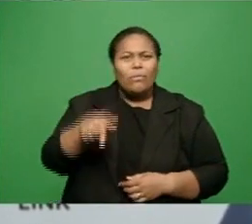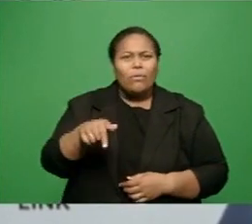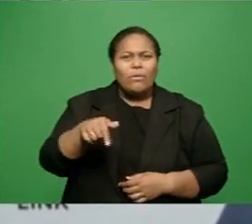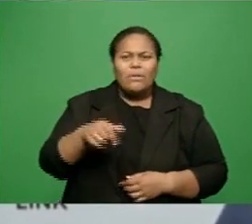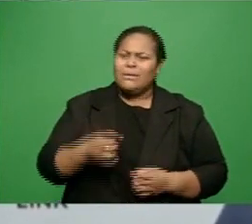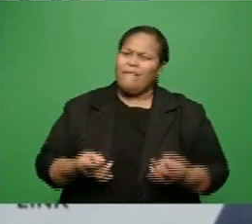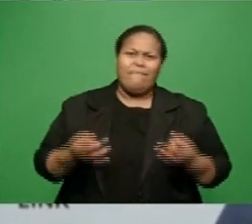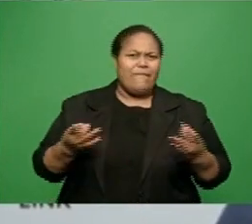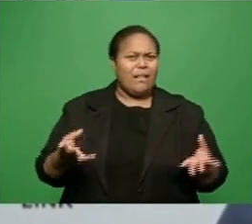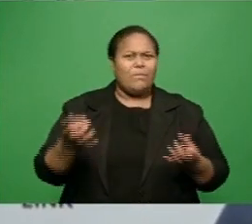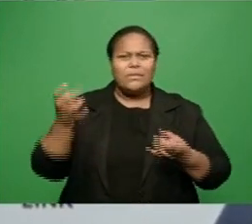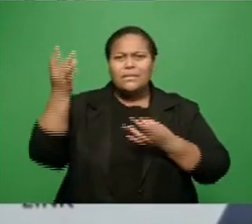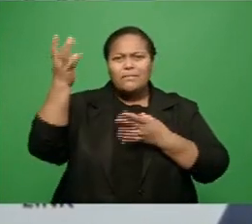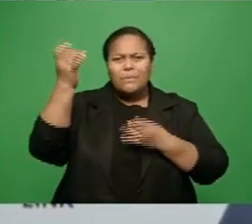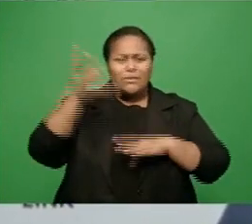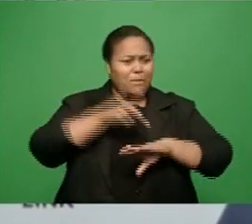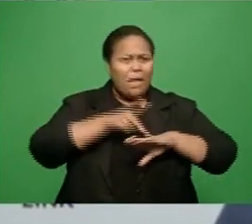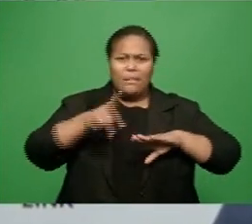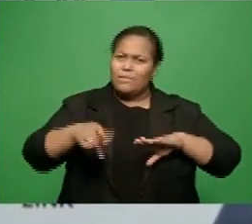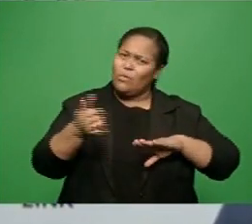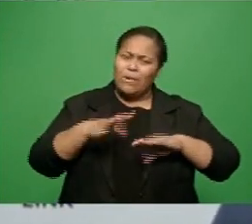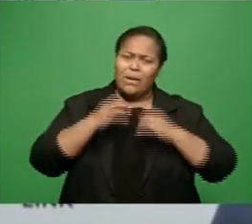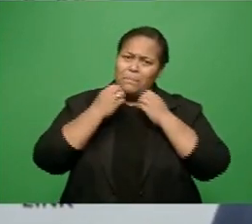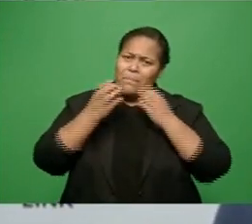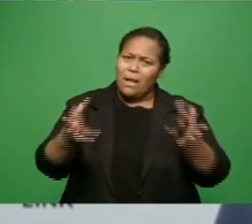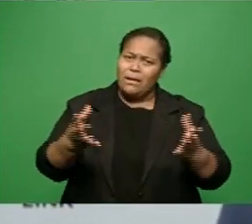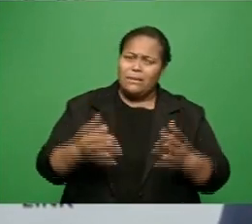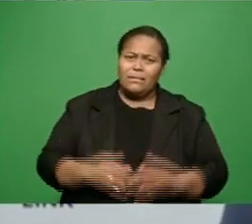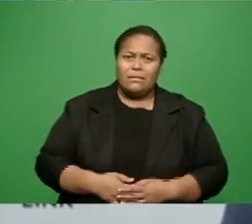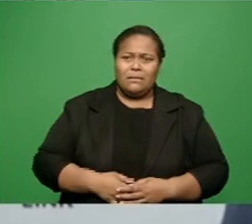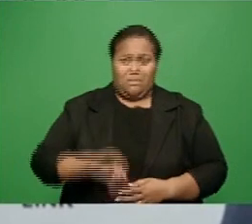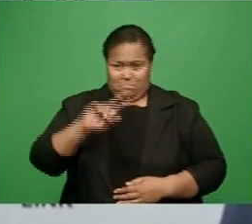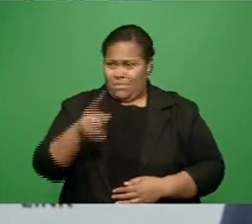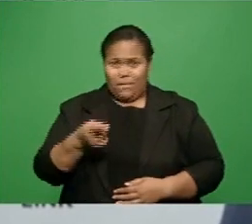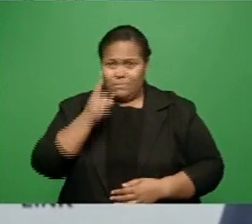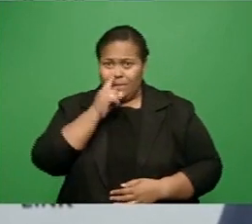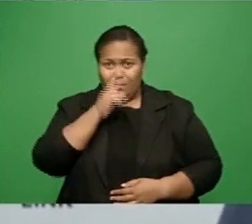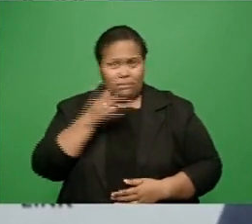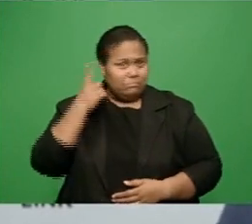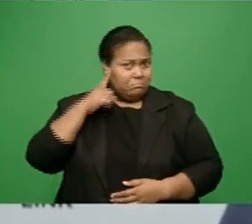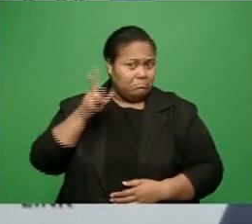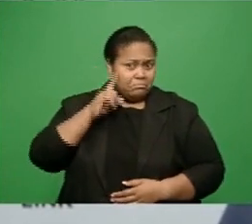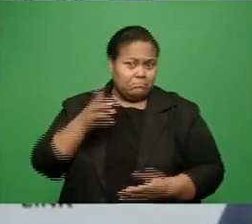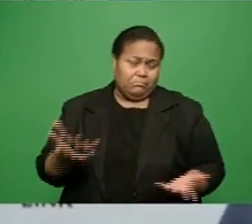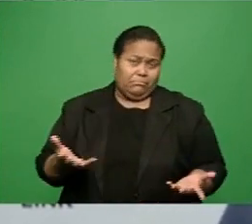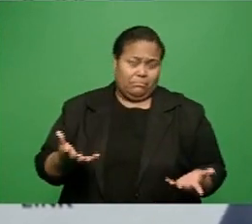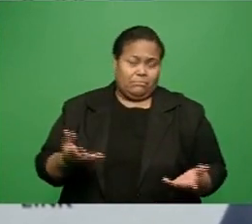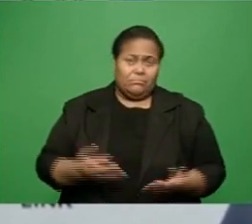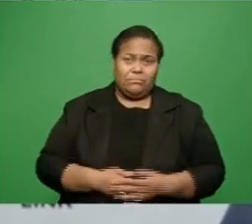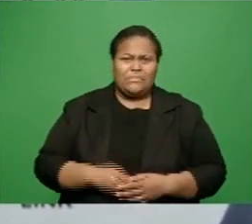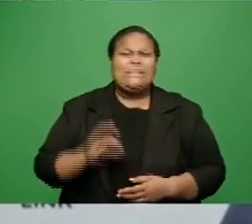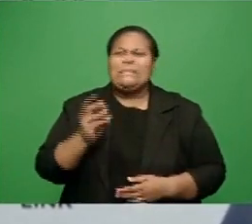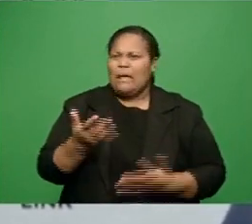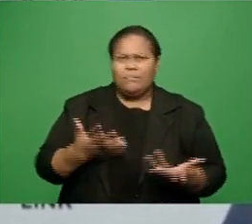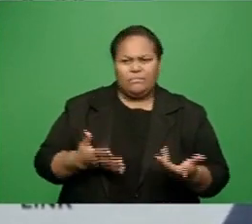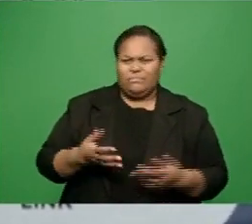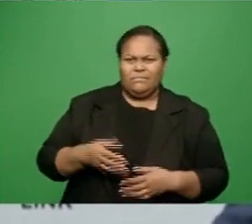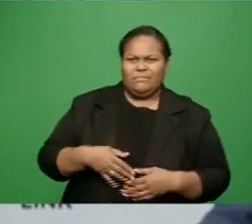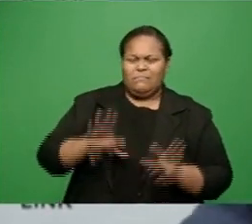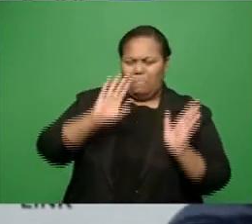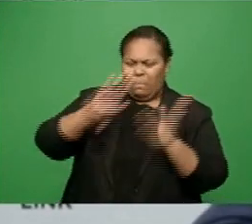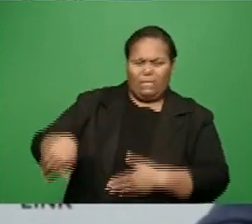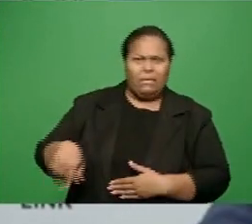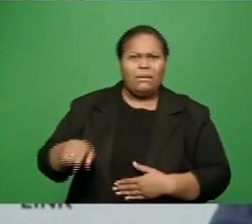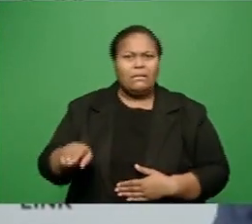space at the parliamentary level, but people have chosen not to run with it or have chosen to be ignorant about it. And I think